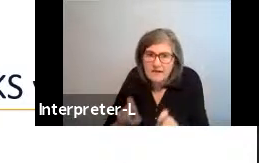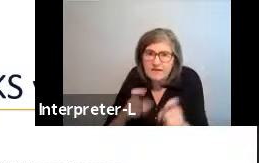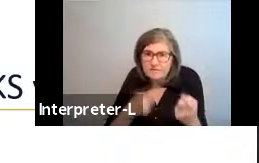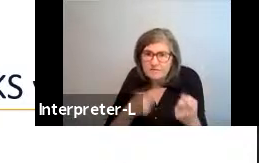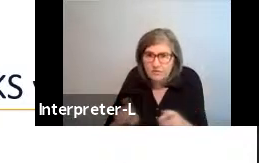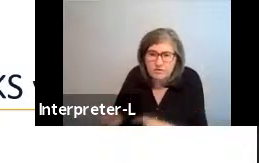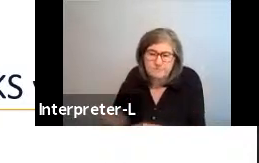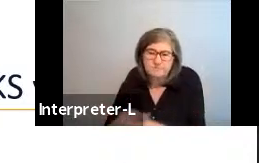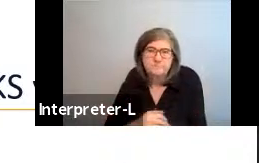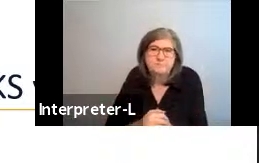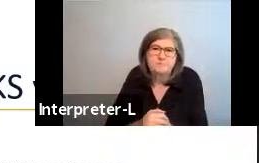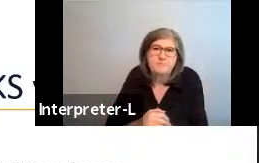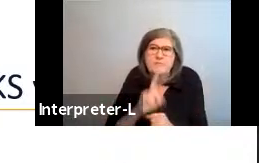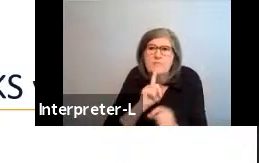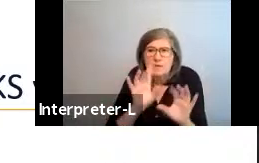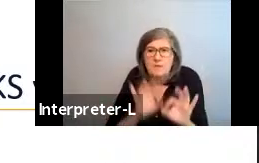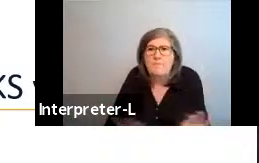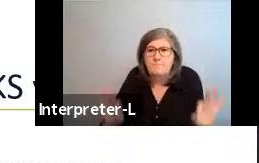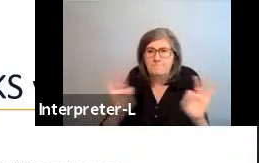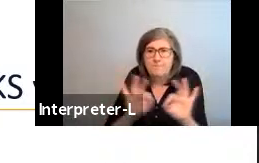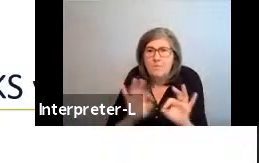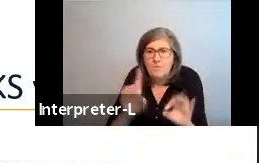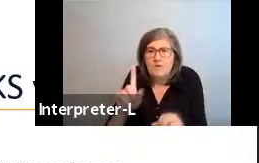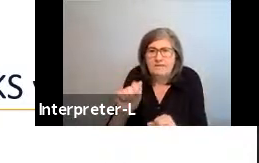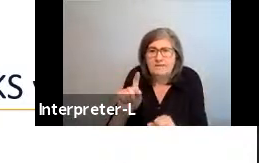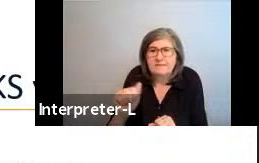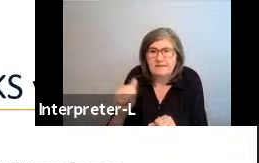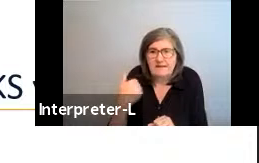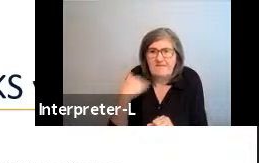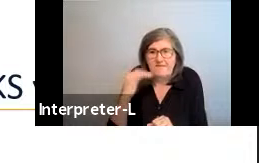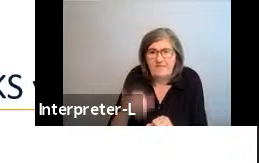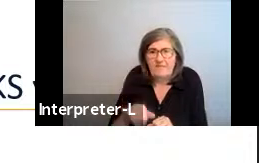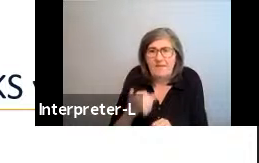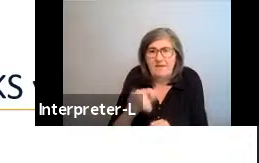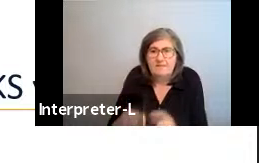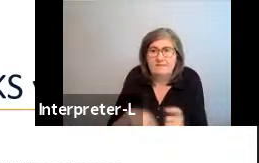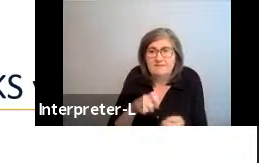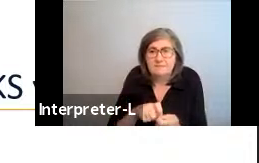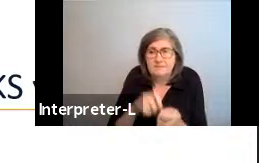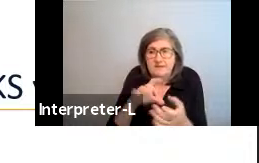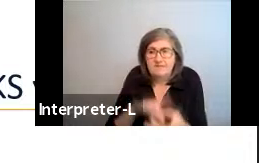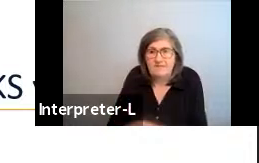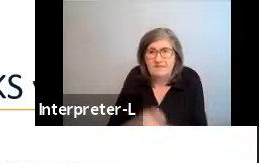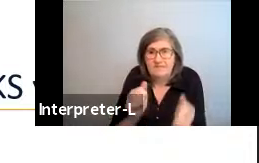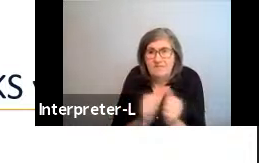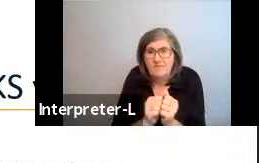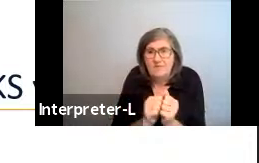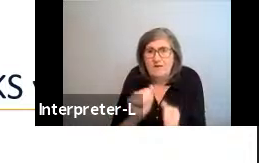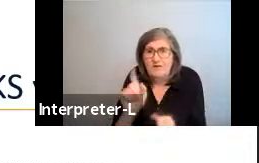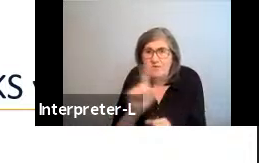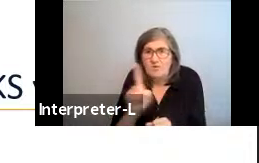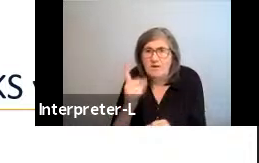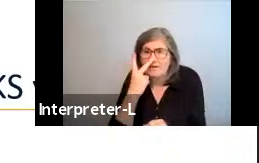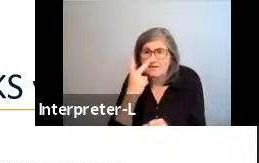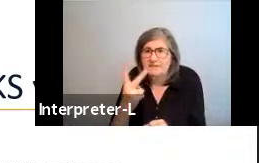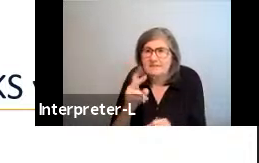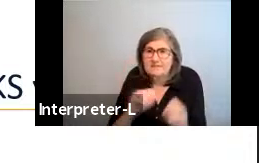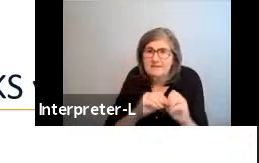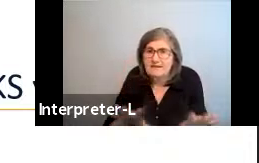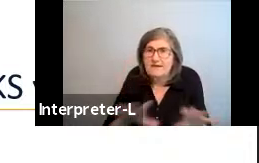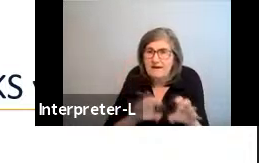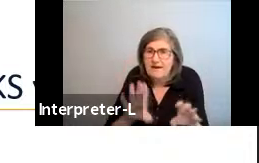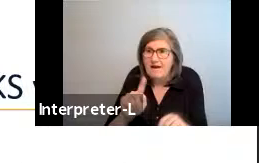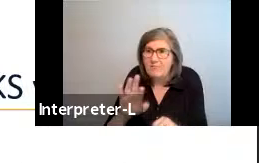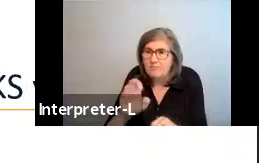occurs. It's important data to have, particularly when you contrast that with where we're seeing outbreaks.